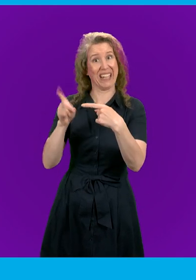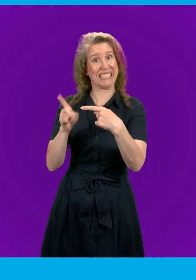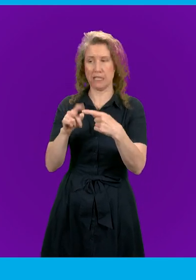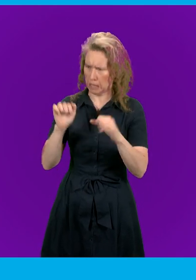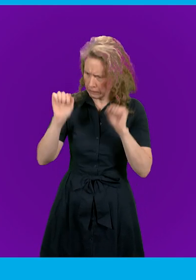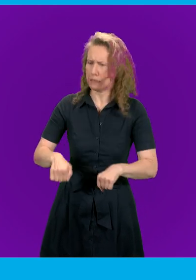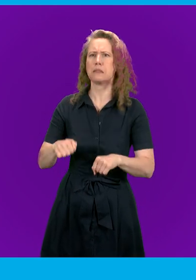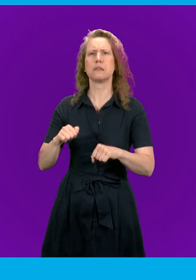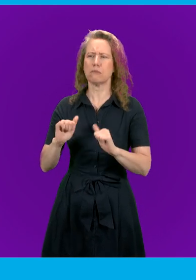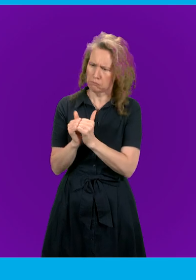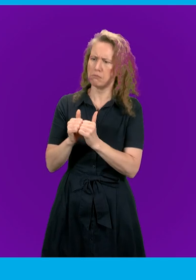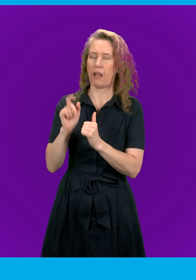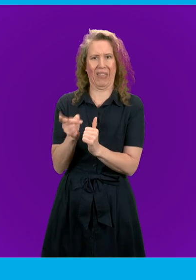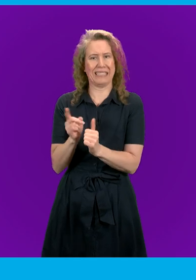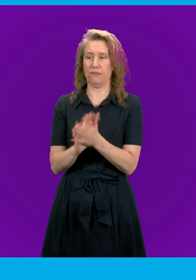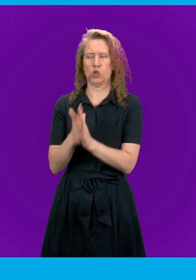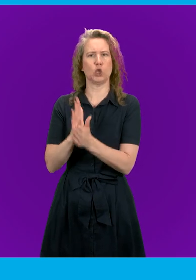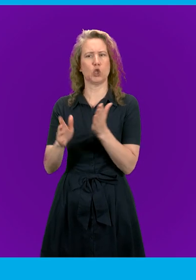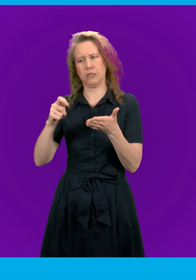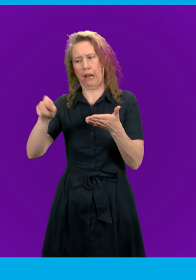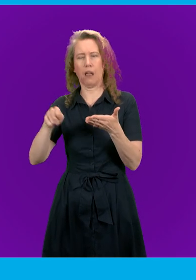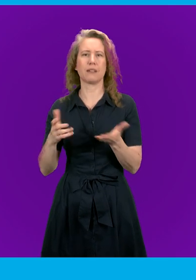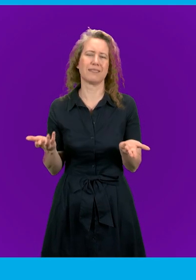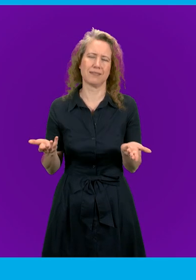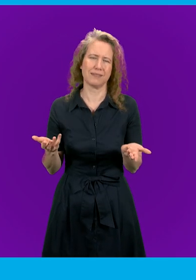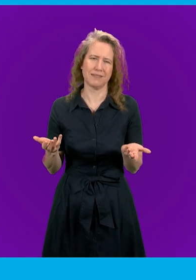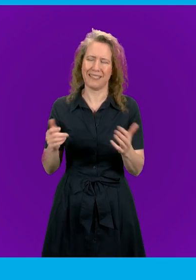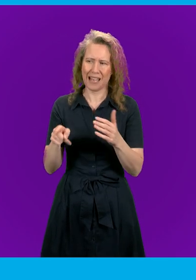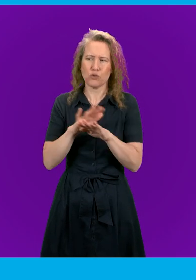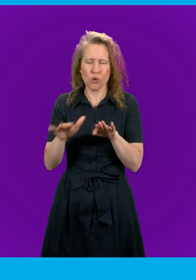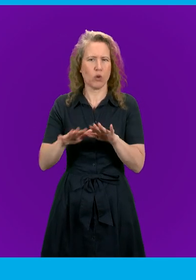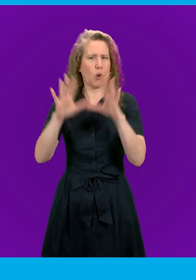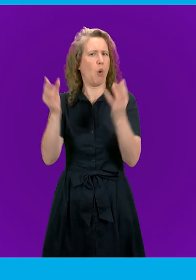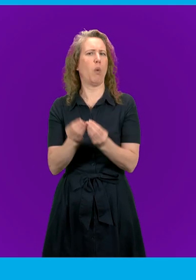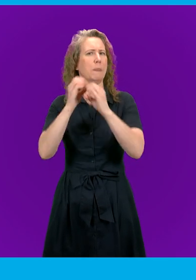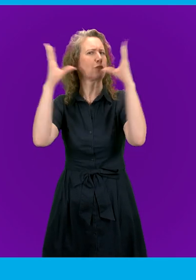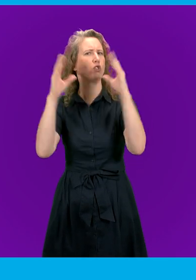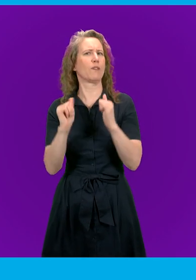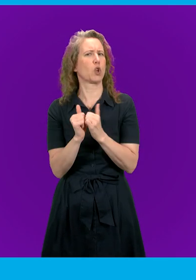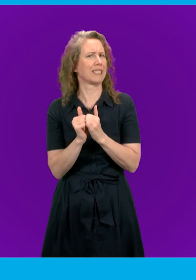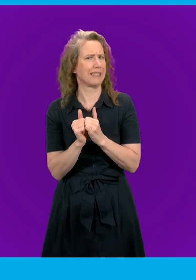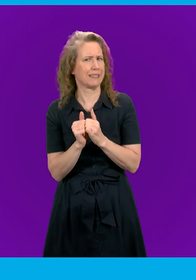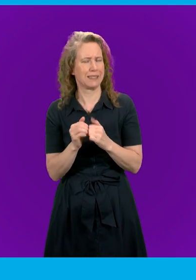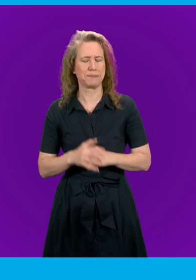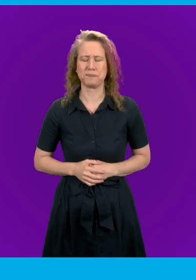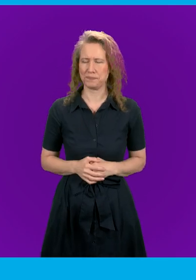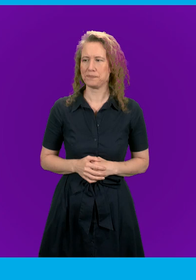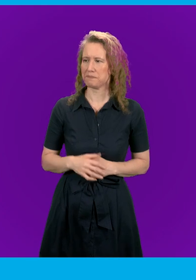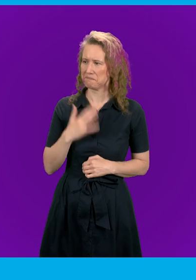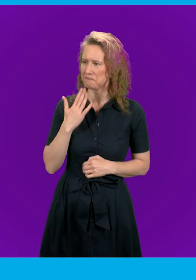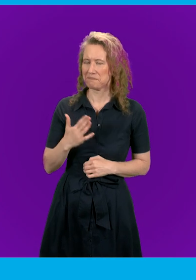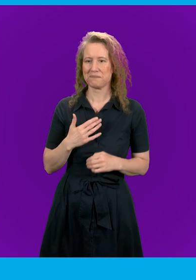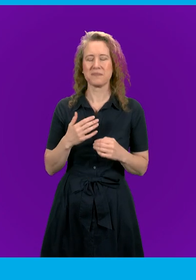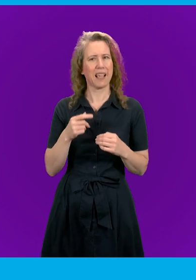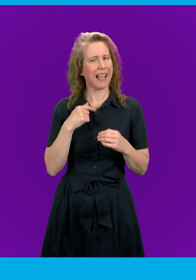emphatic yes during an encounter? Well, that's job done. I don't think it is a job done, you know. I'm hearing there's a lot of